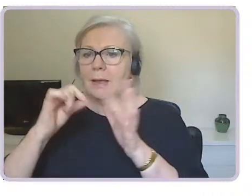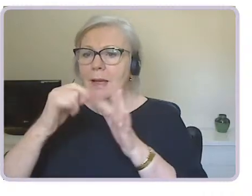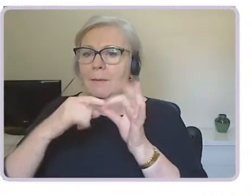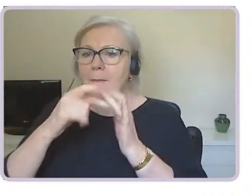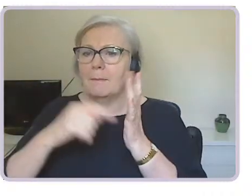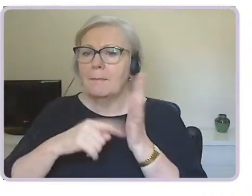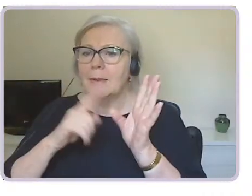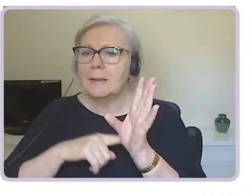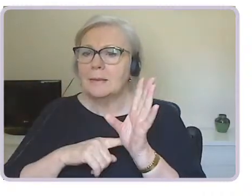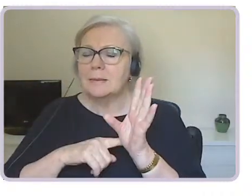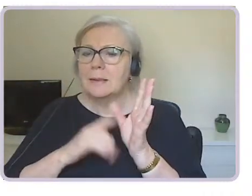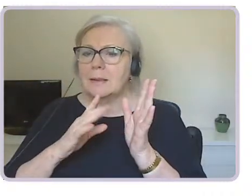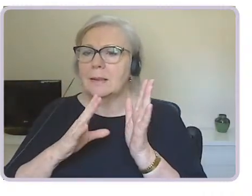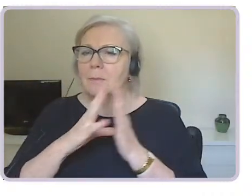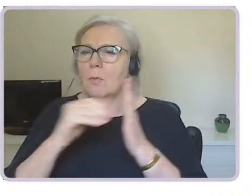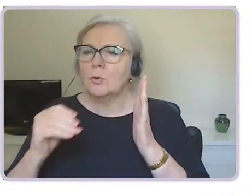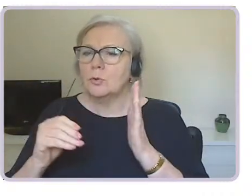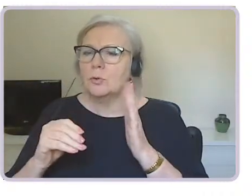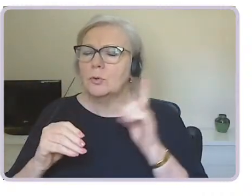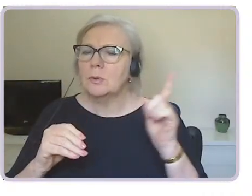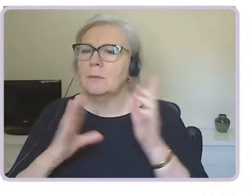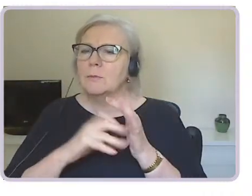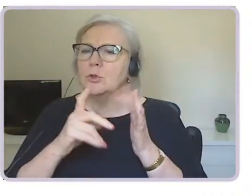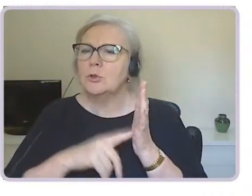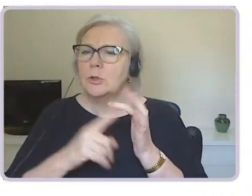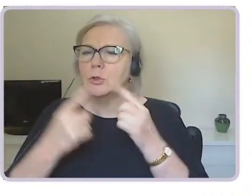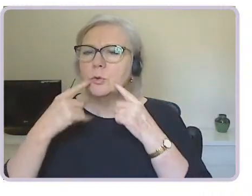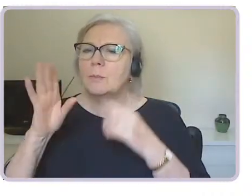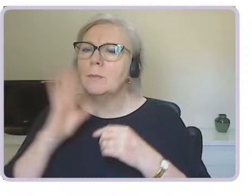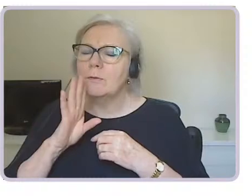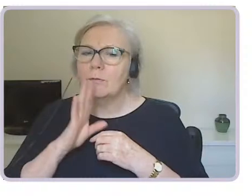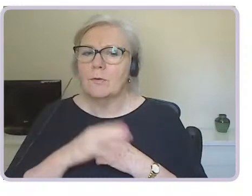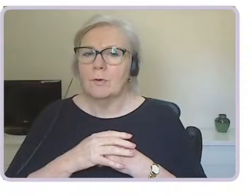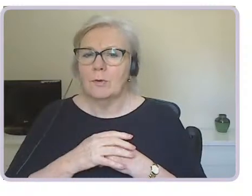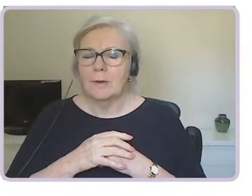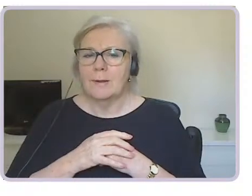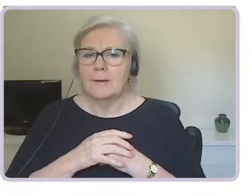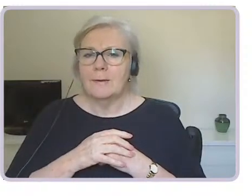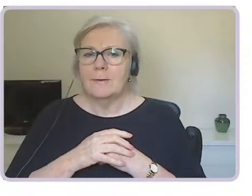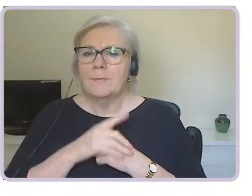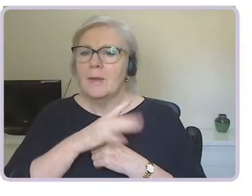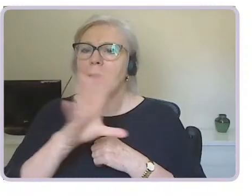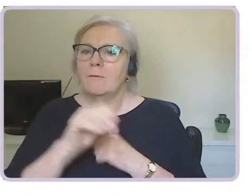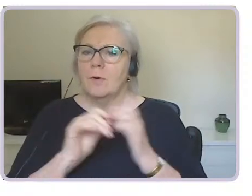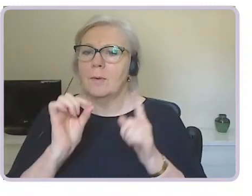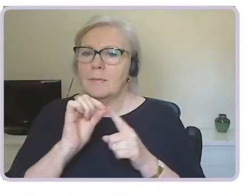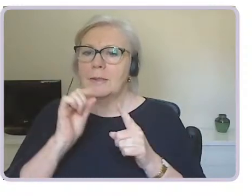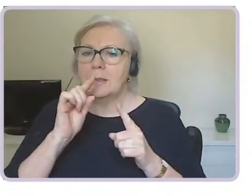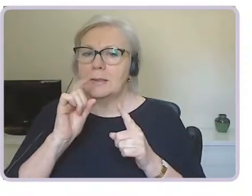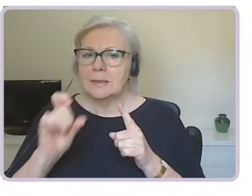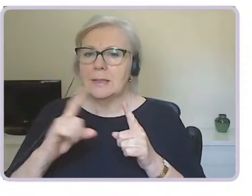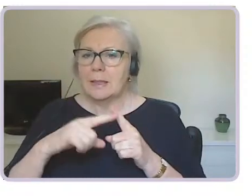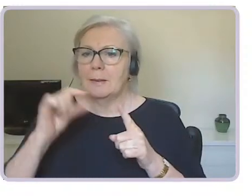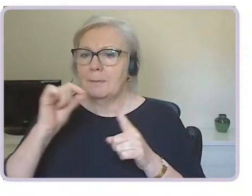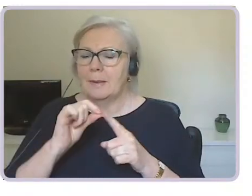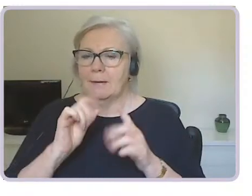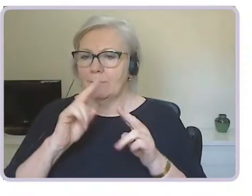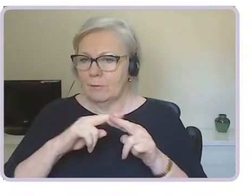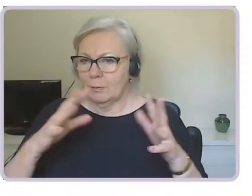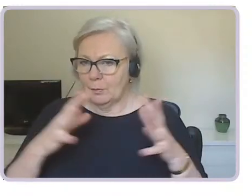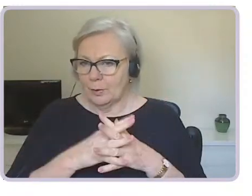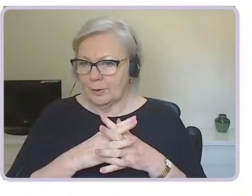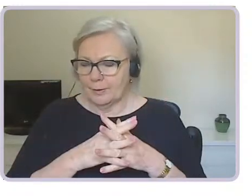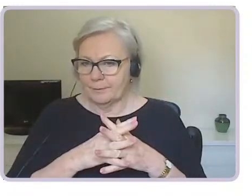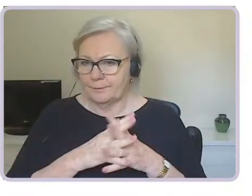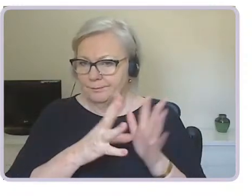as you can see, it is on this slide again, and it's taken from the PCEP framework. It will guide the